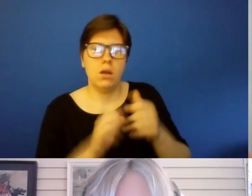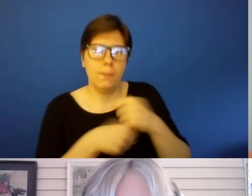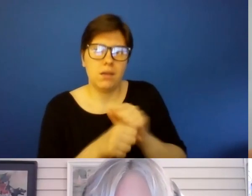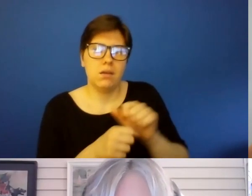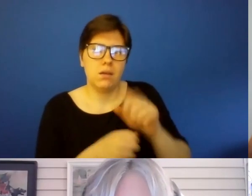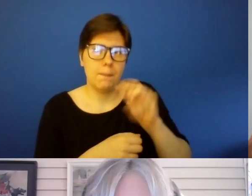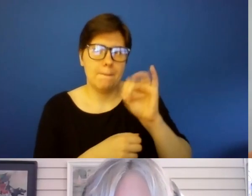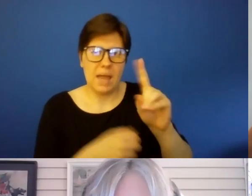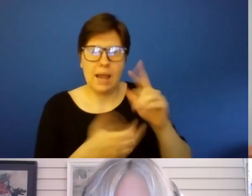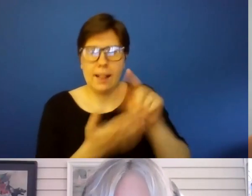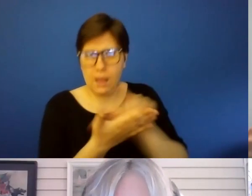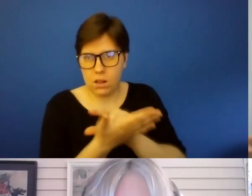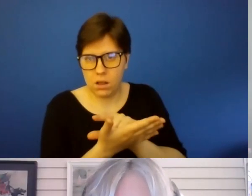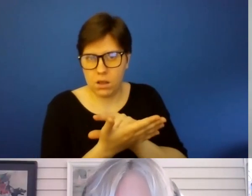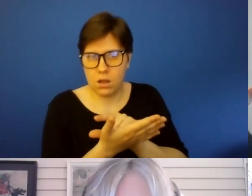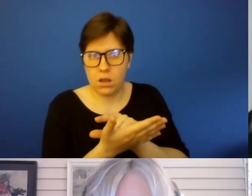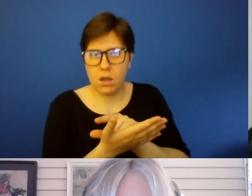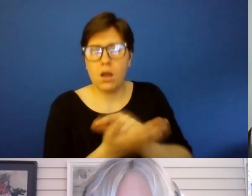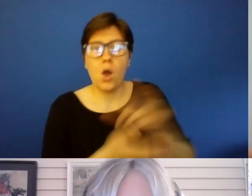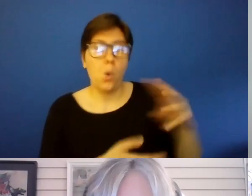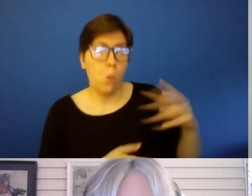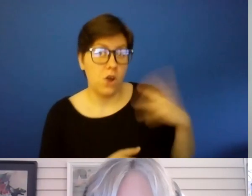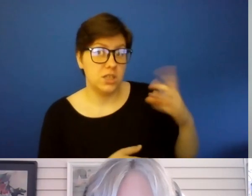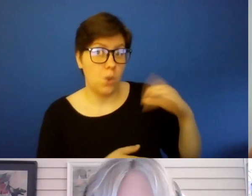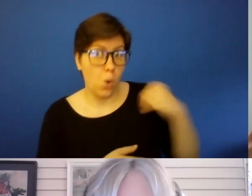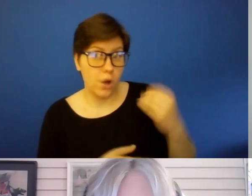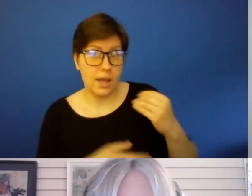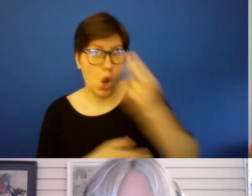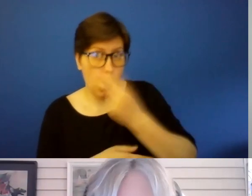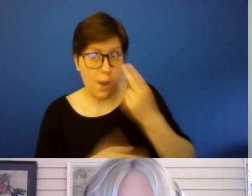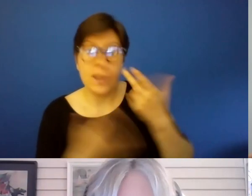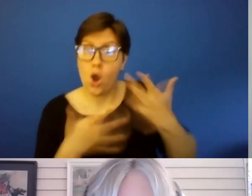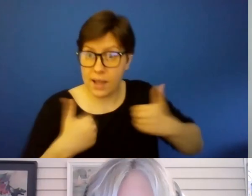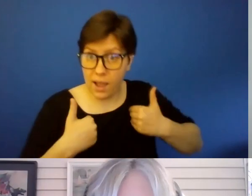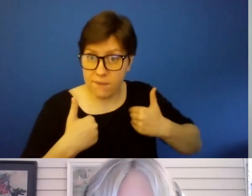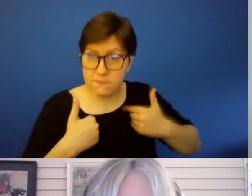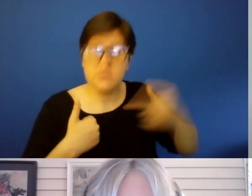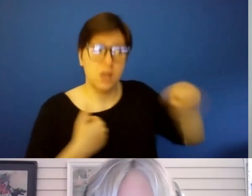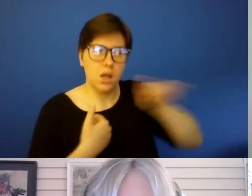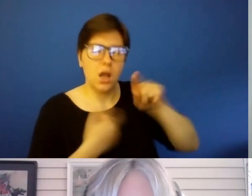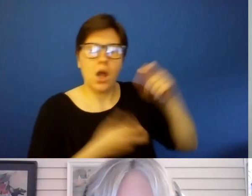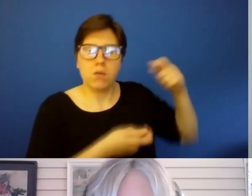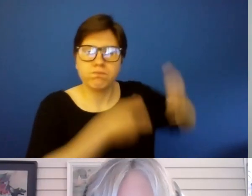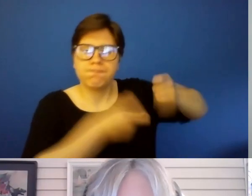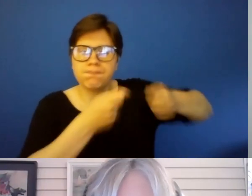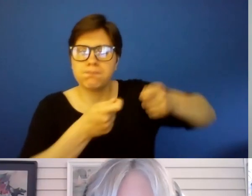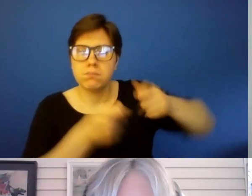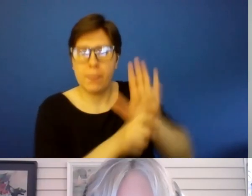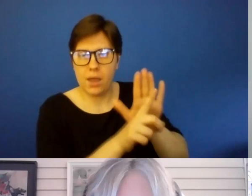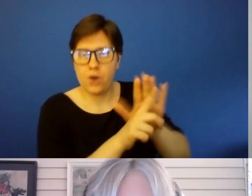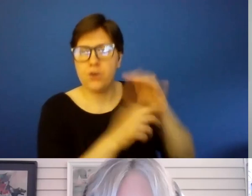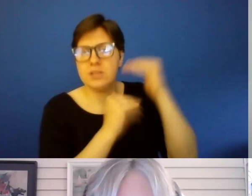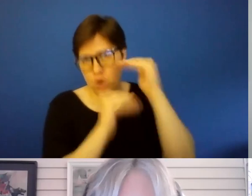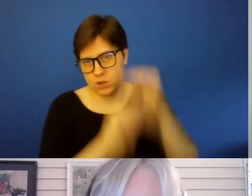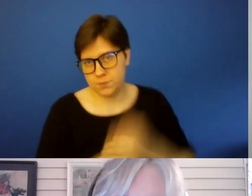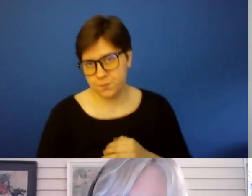states, especially Washington, Oregon, and Hawaii, are reevaluating the safeguards that they already have. If